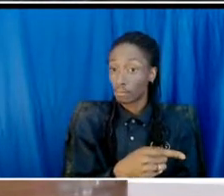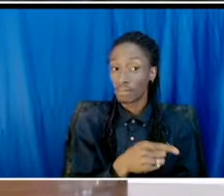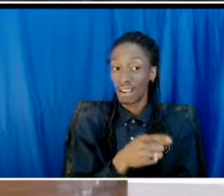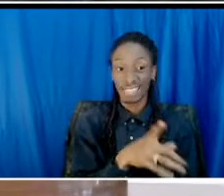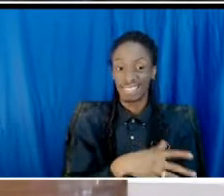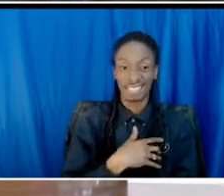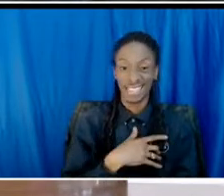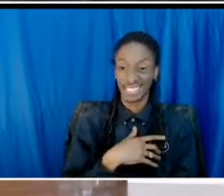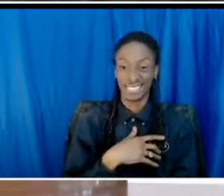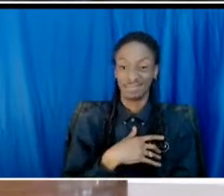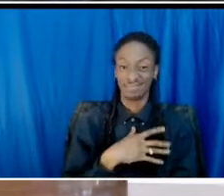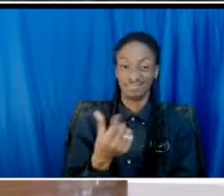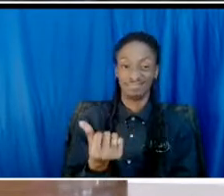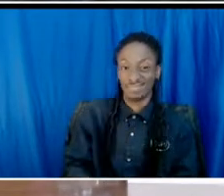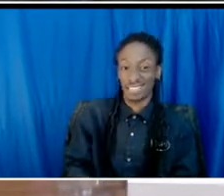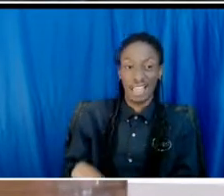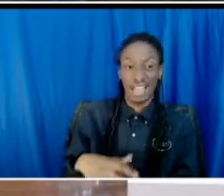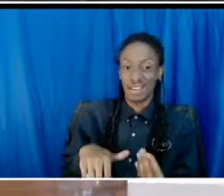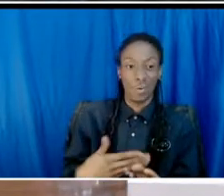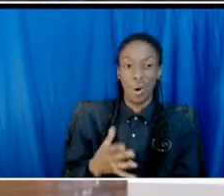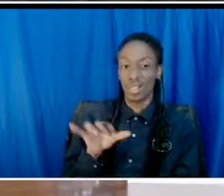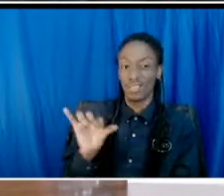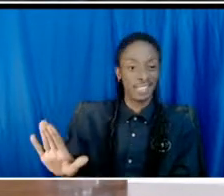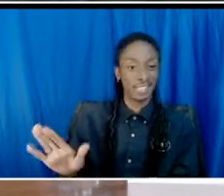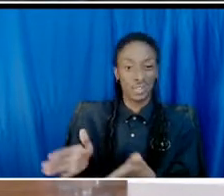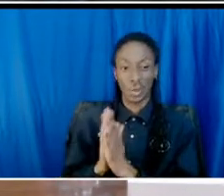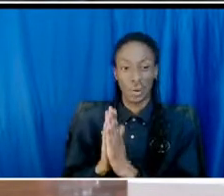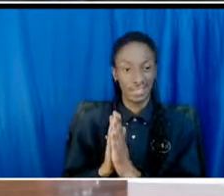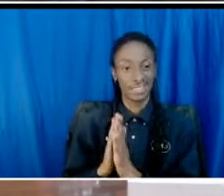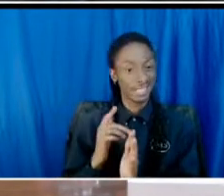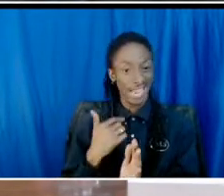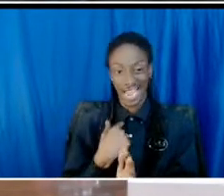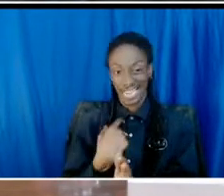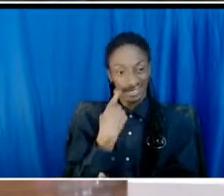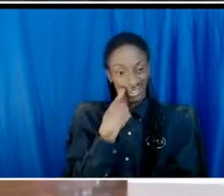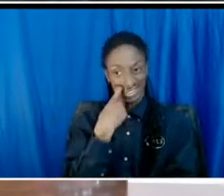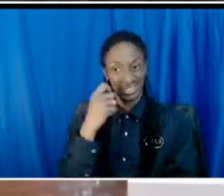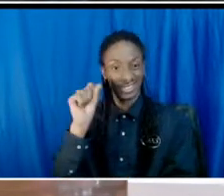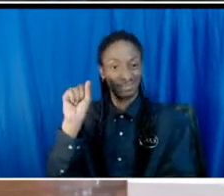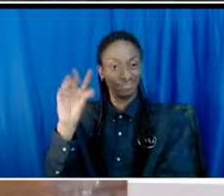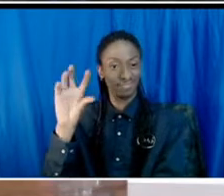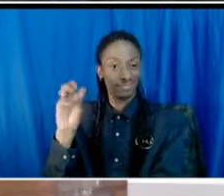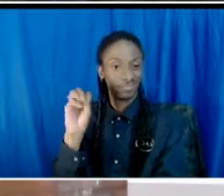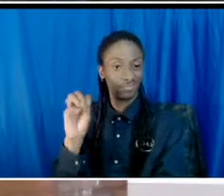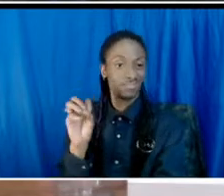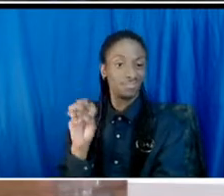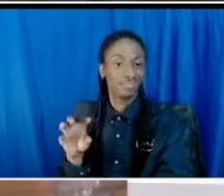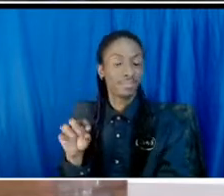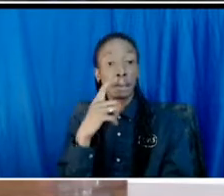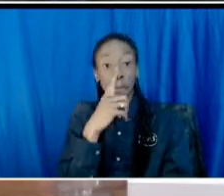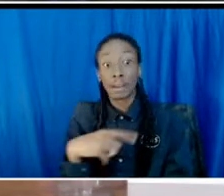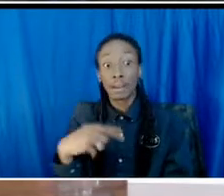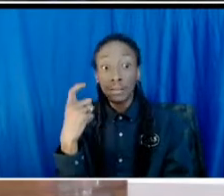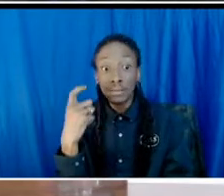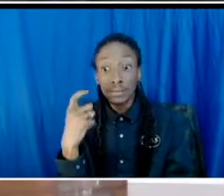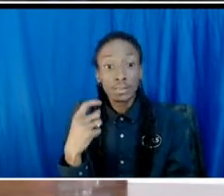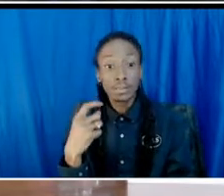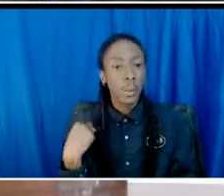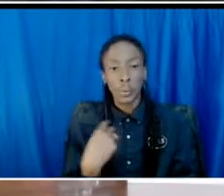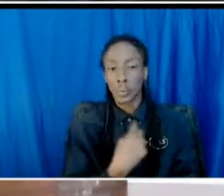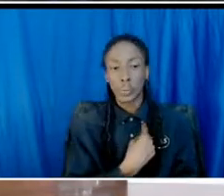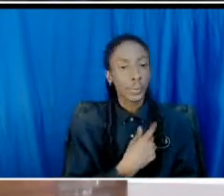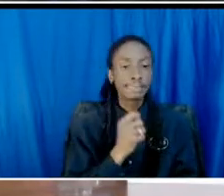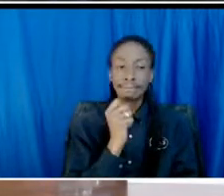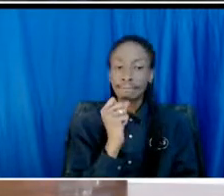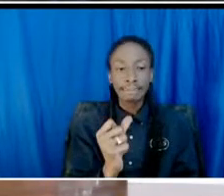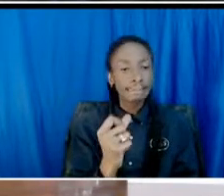declined all of those requests that I was just referencing, because We did not think that